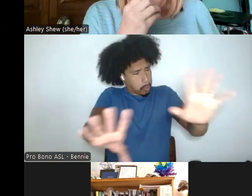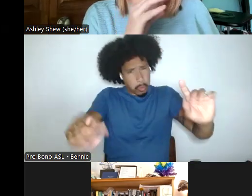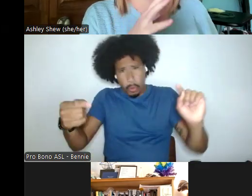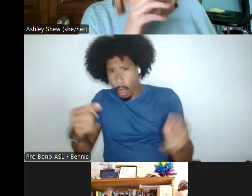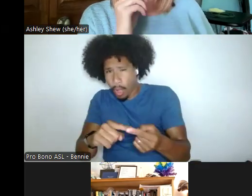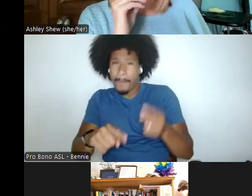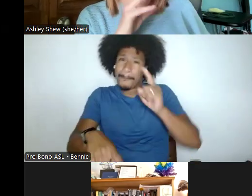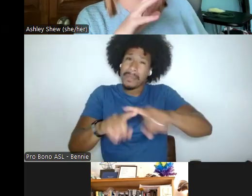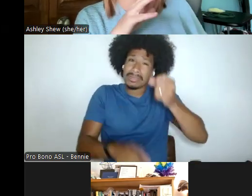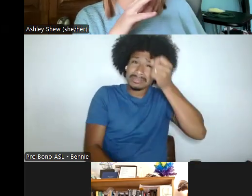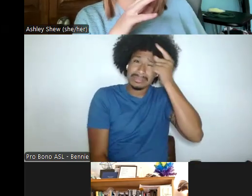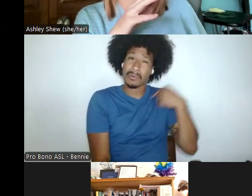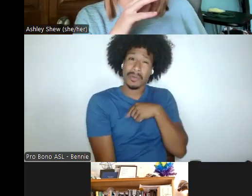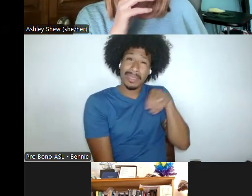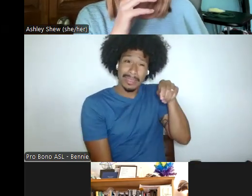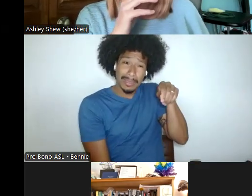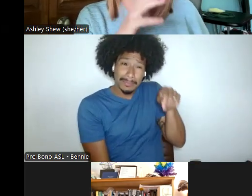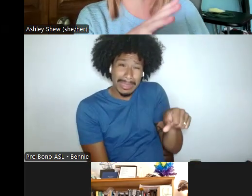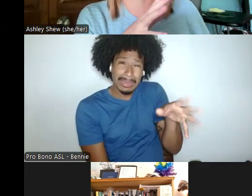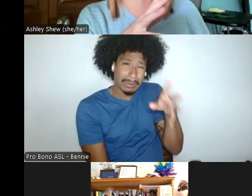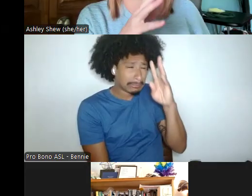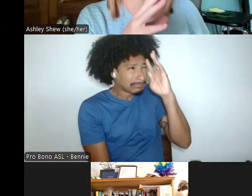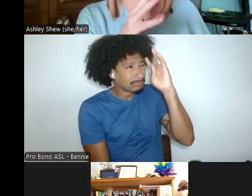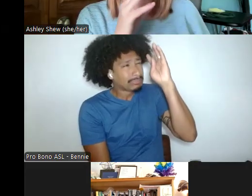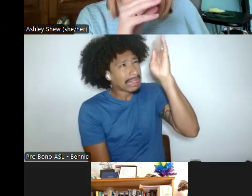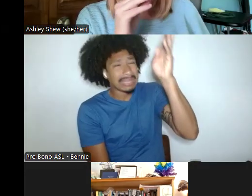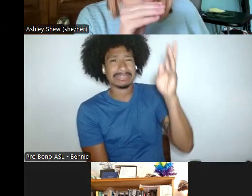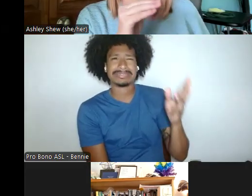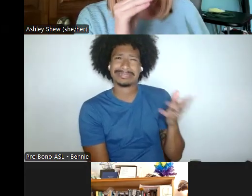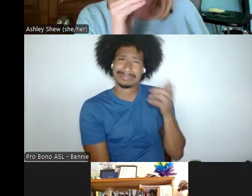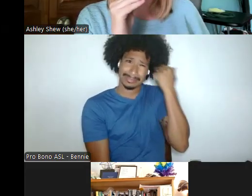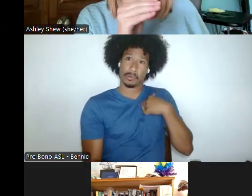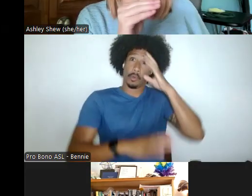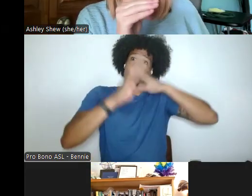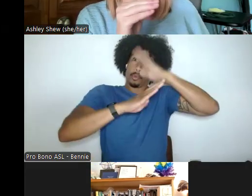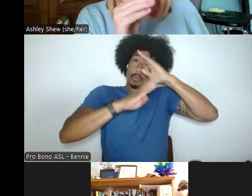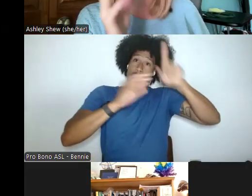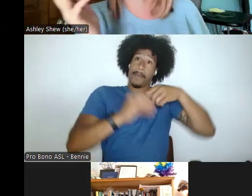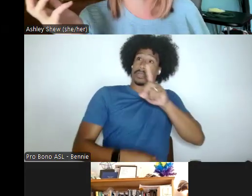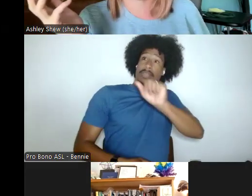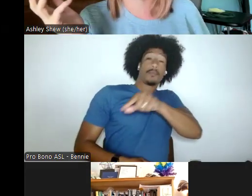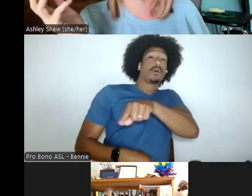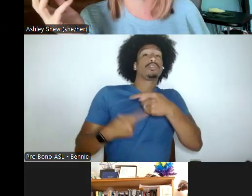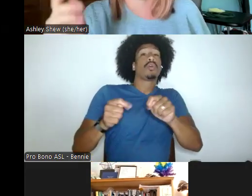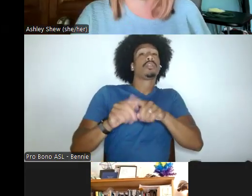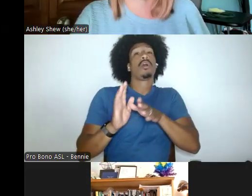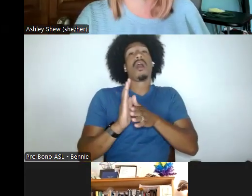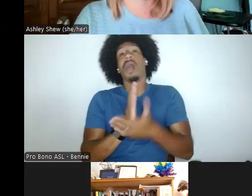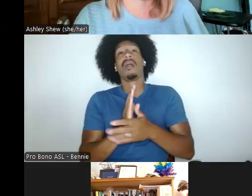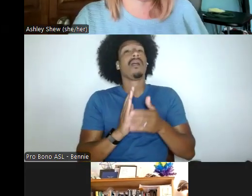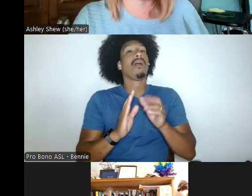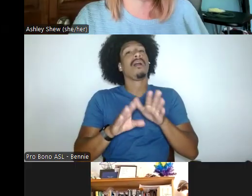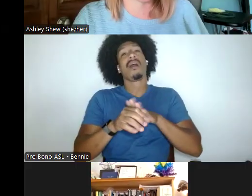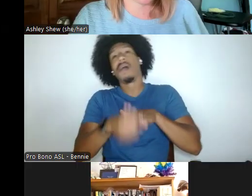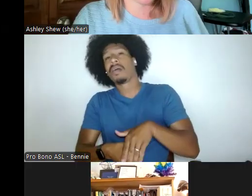like just ridiculous amounts because we're so worried about disabled people cheating, even though we know that cheating in the systems is